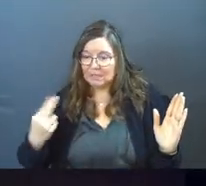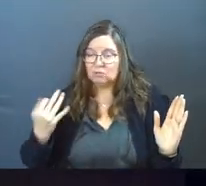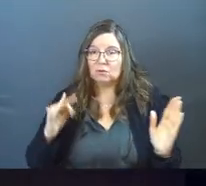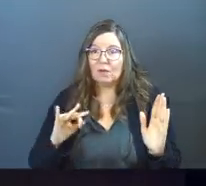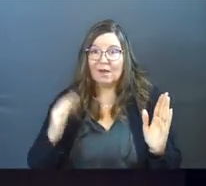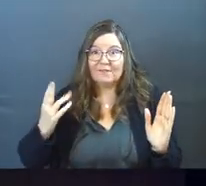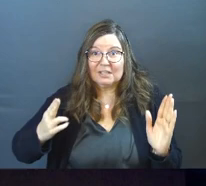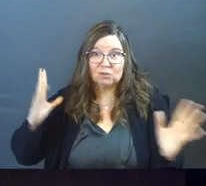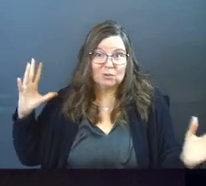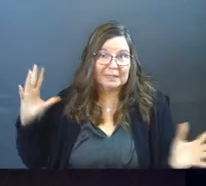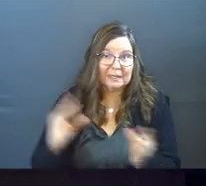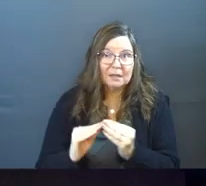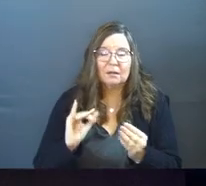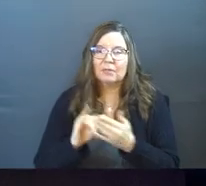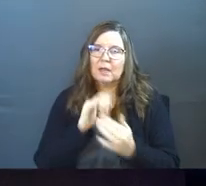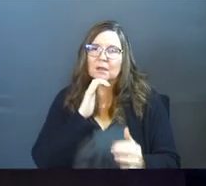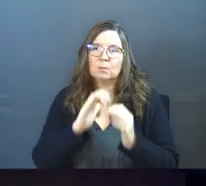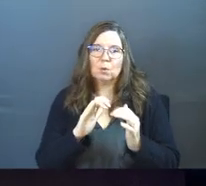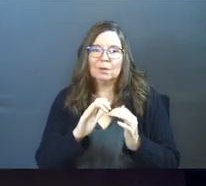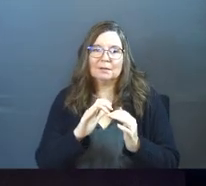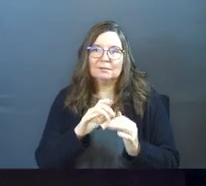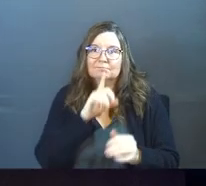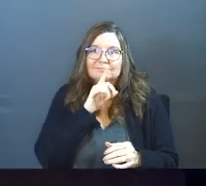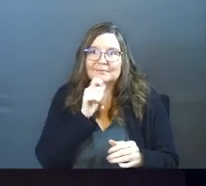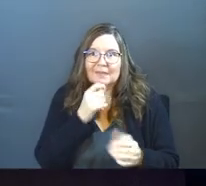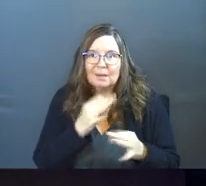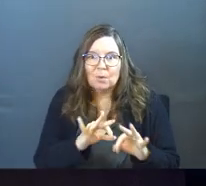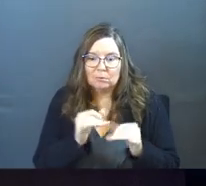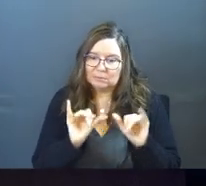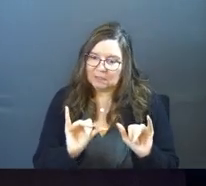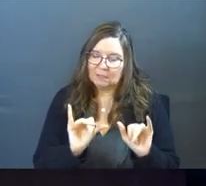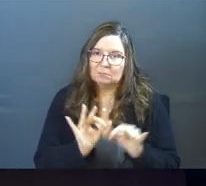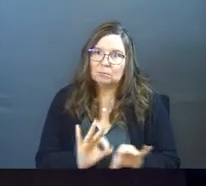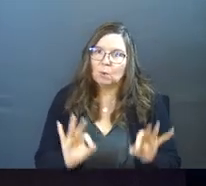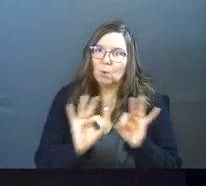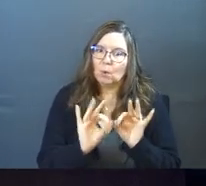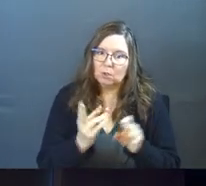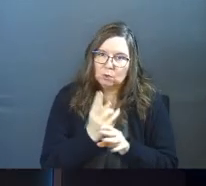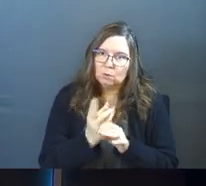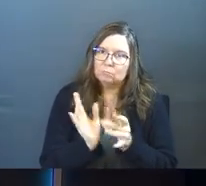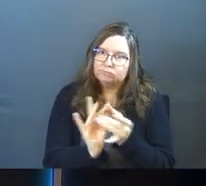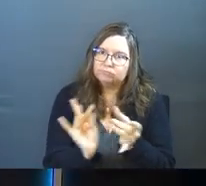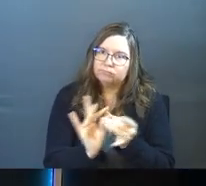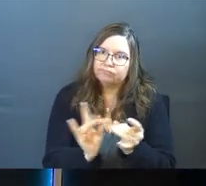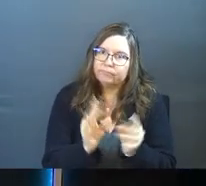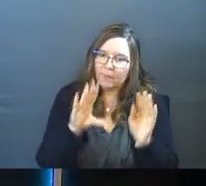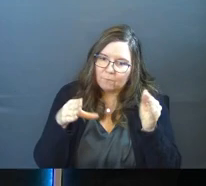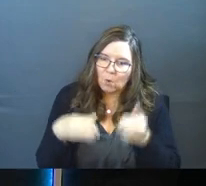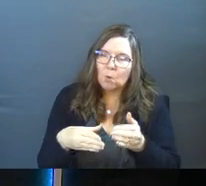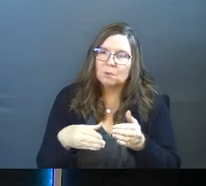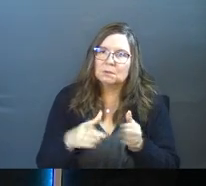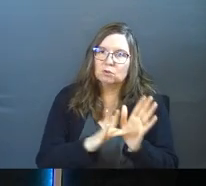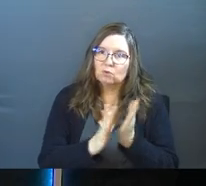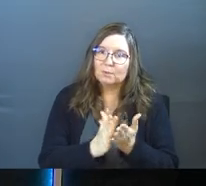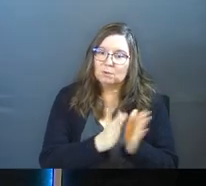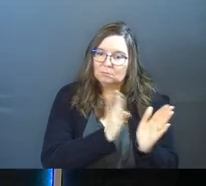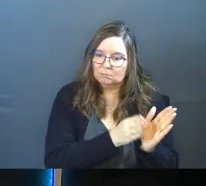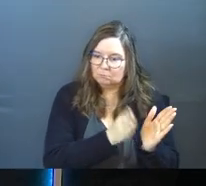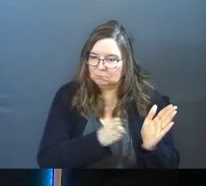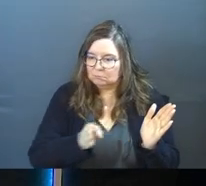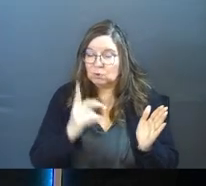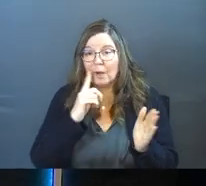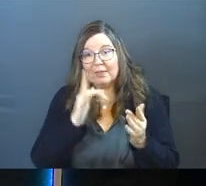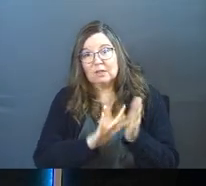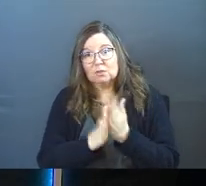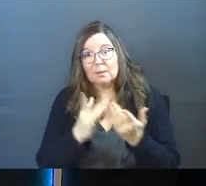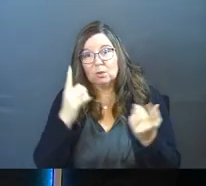of history that communication isn't important or isn't cited or used or focused on in scripture. So I think scripture